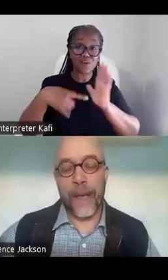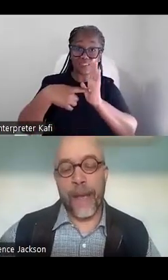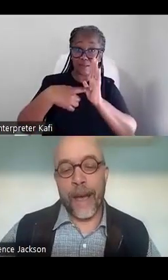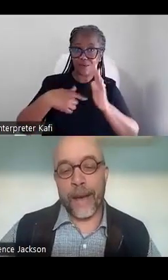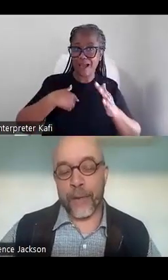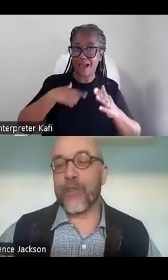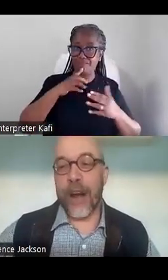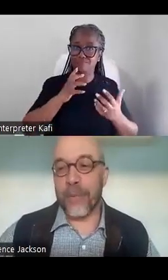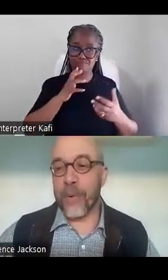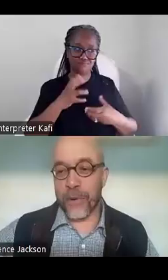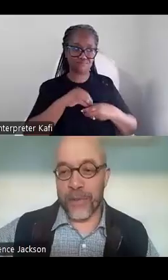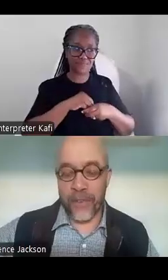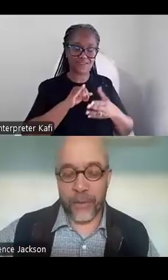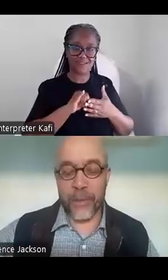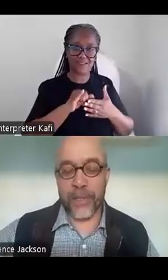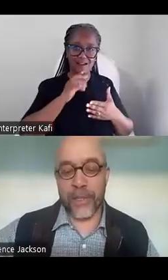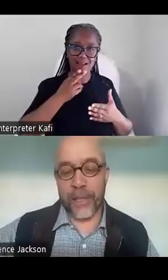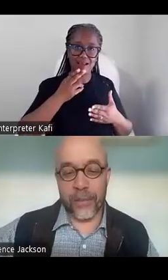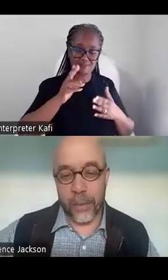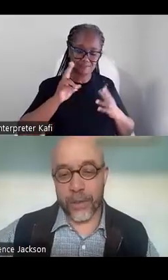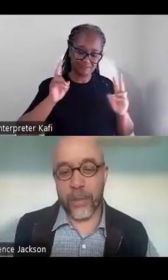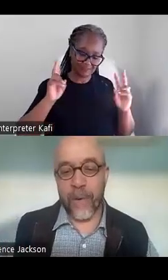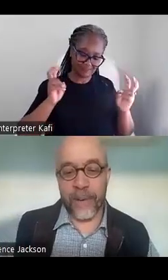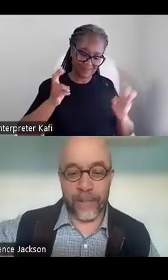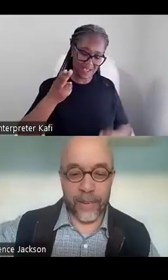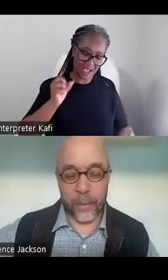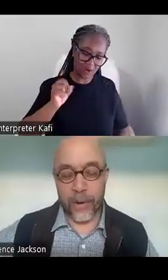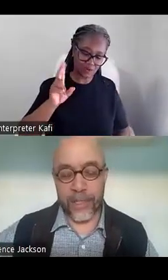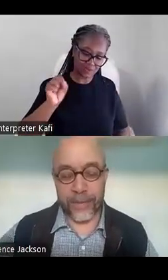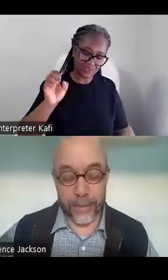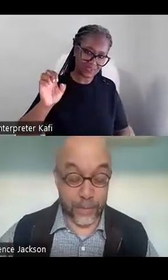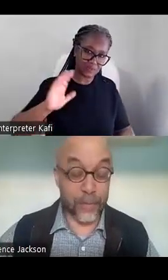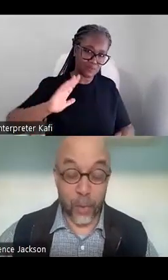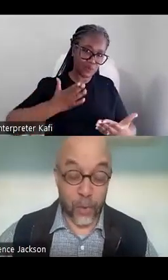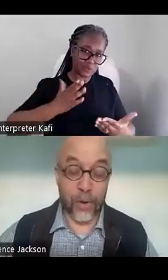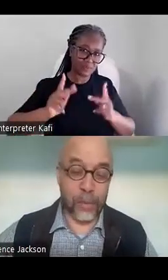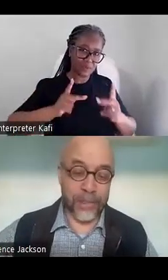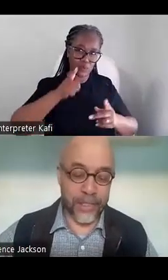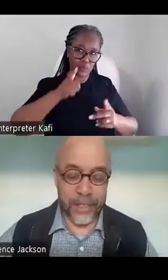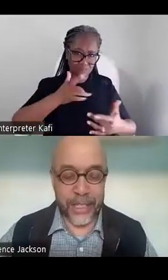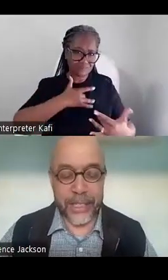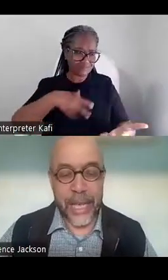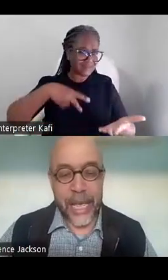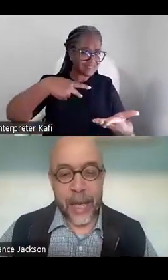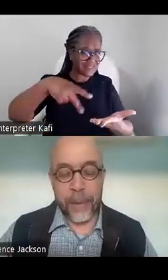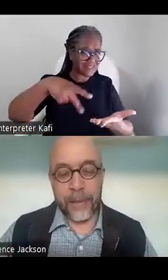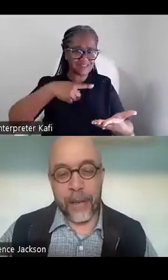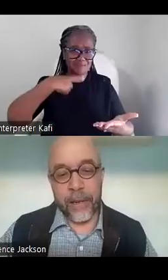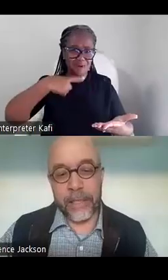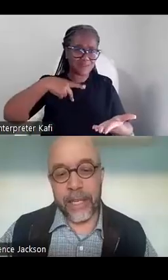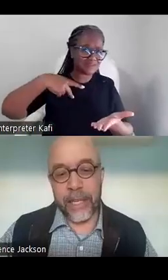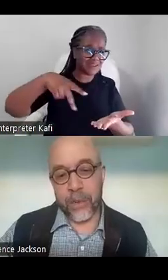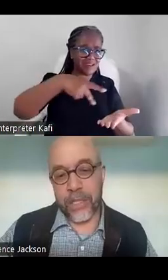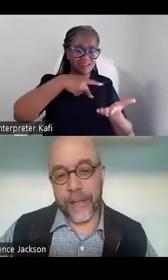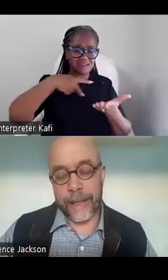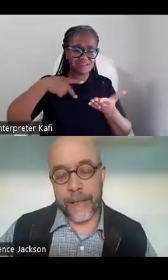right? The tribal world of house music in Baltimore and other parts of the world, but the United States. But learning